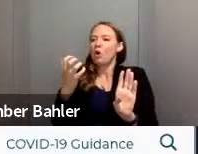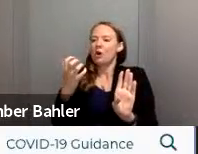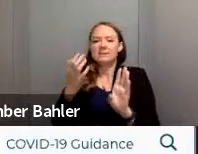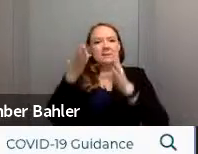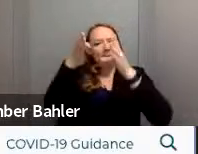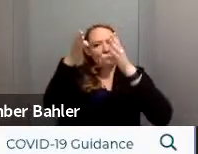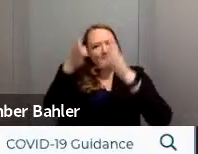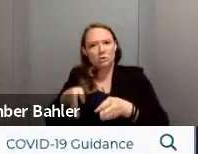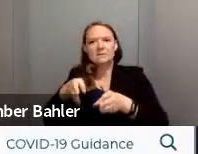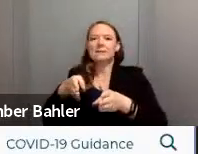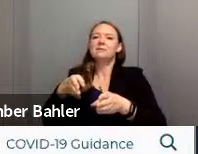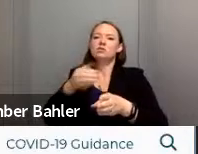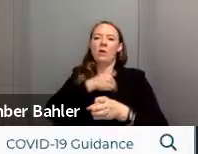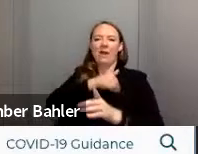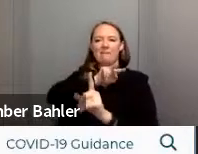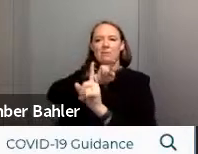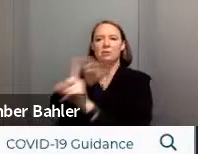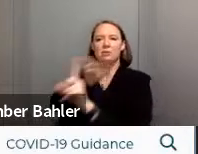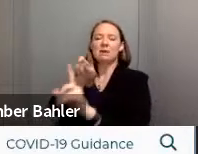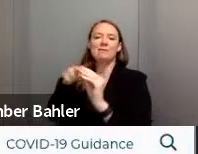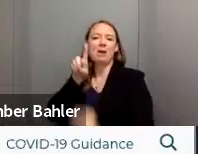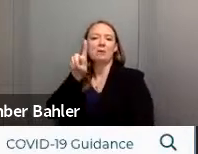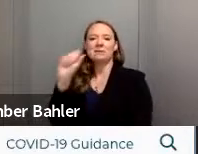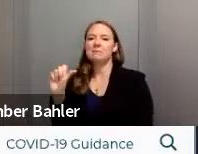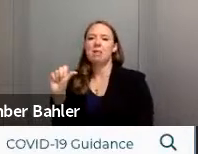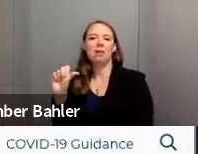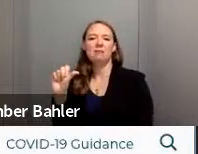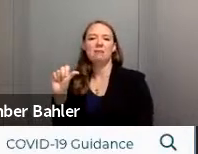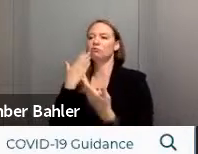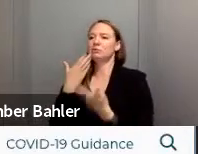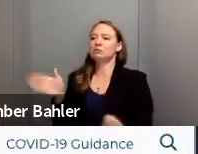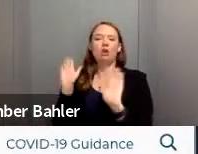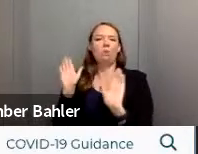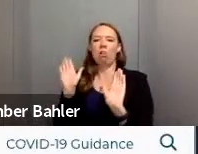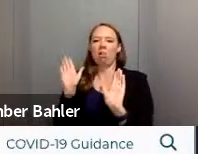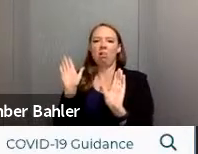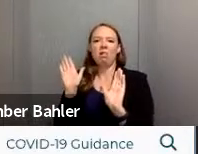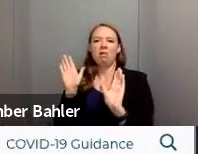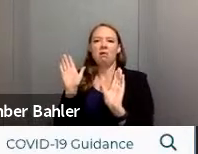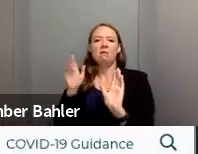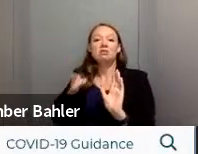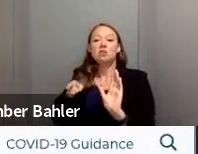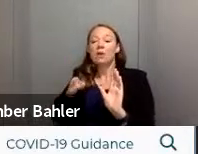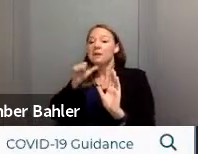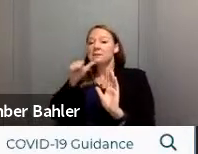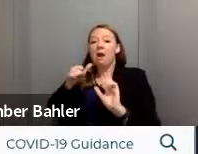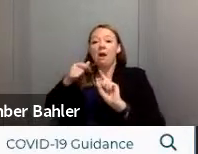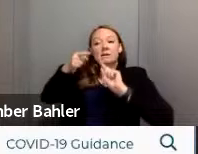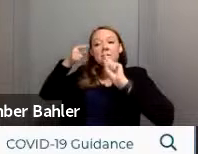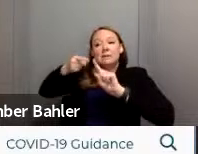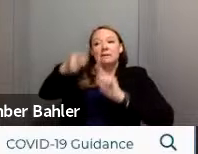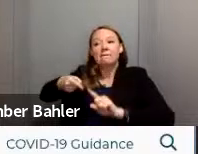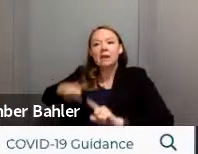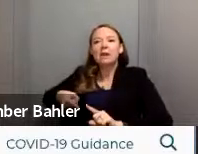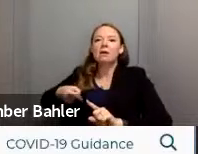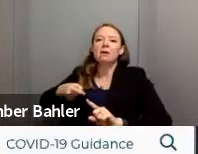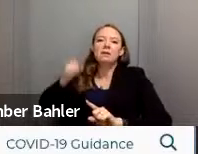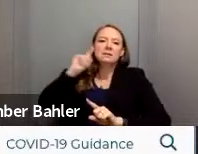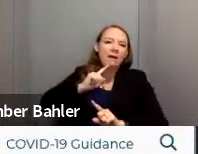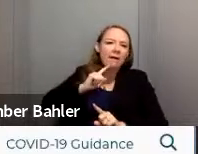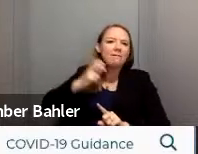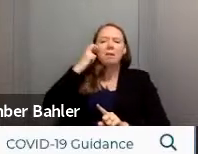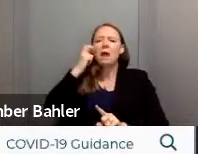about disability on the advisory council. So he's not being specific about any particular